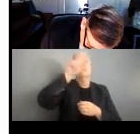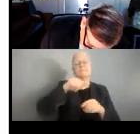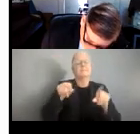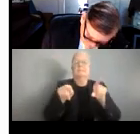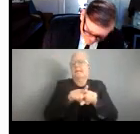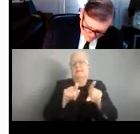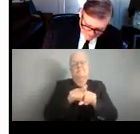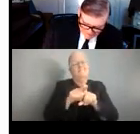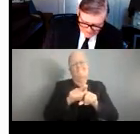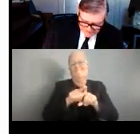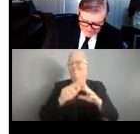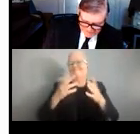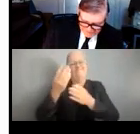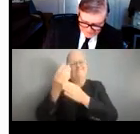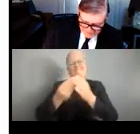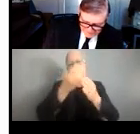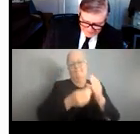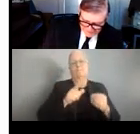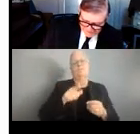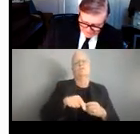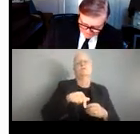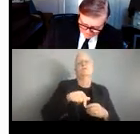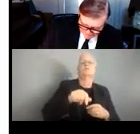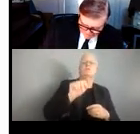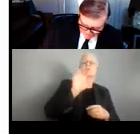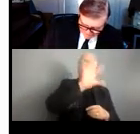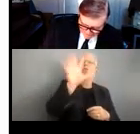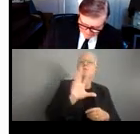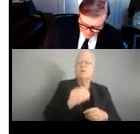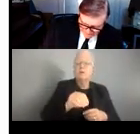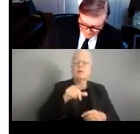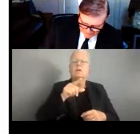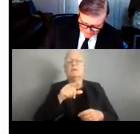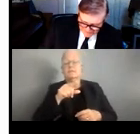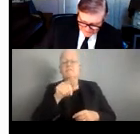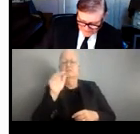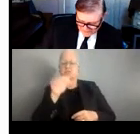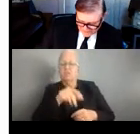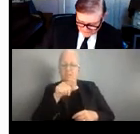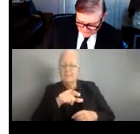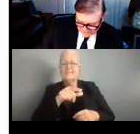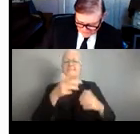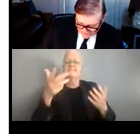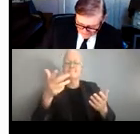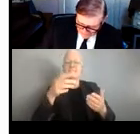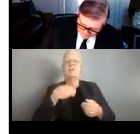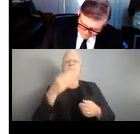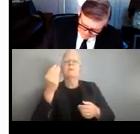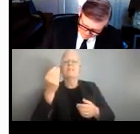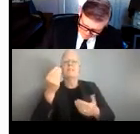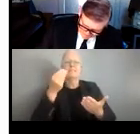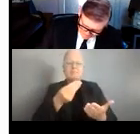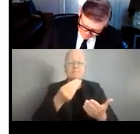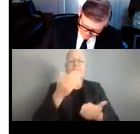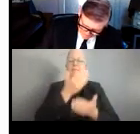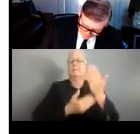participative nature, and South Africa, hence you witness the government giving grants to individuals who are unable to work due to their disability. Now I've got quite